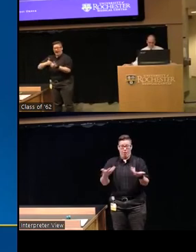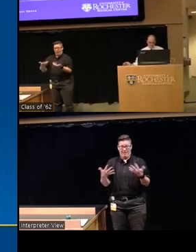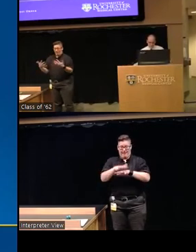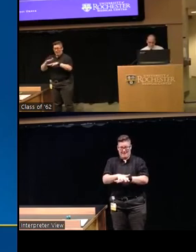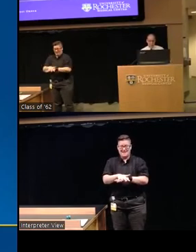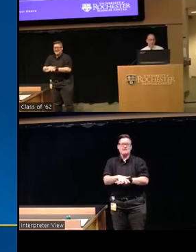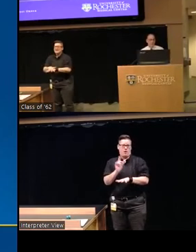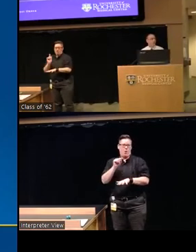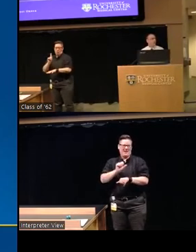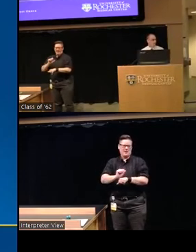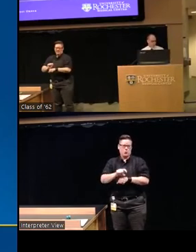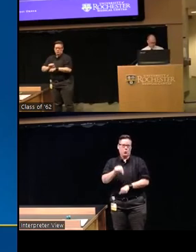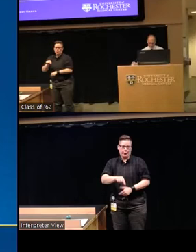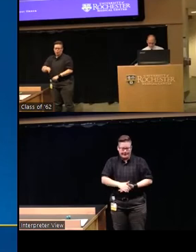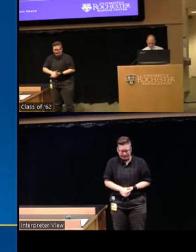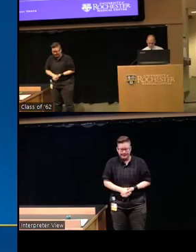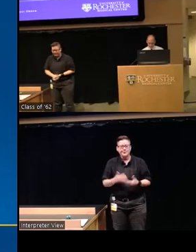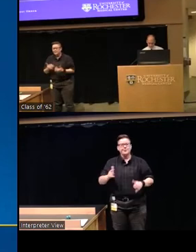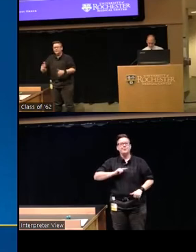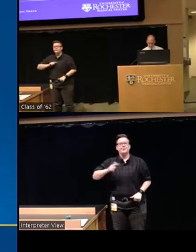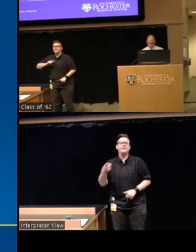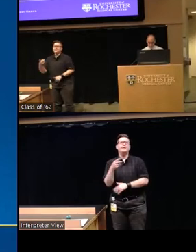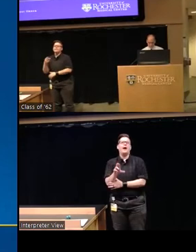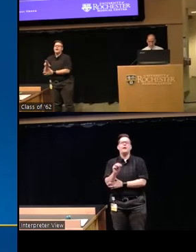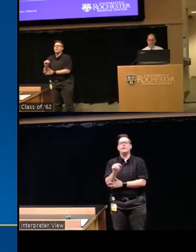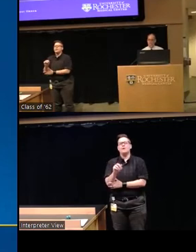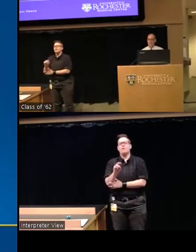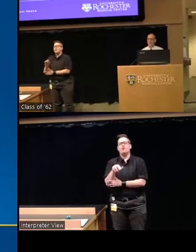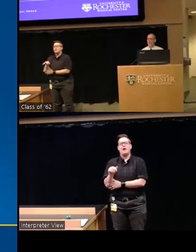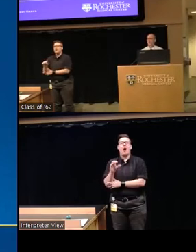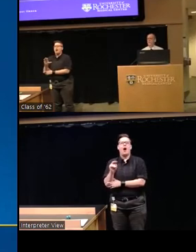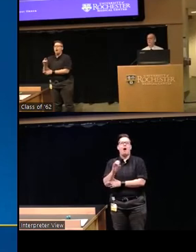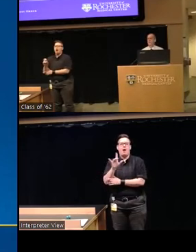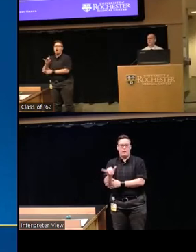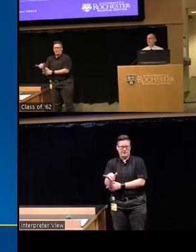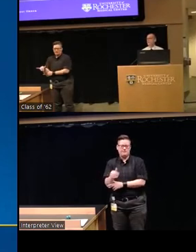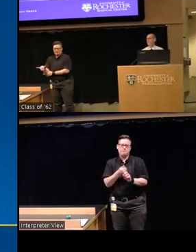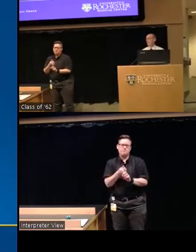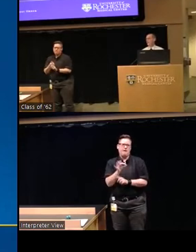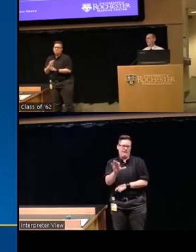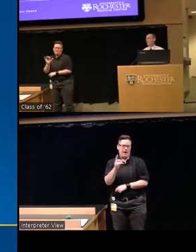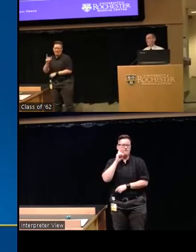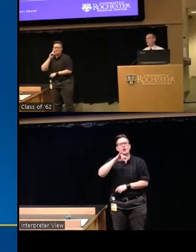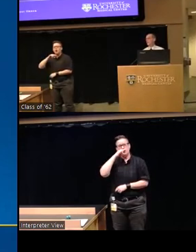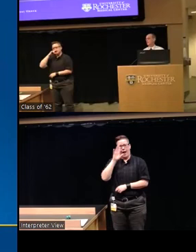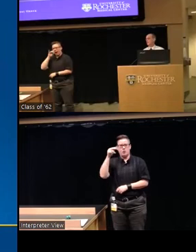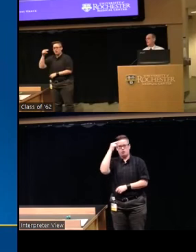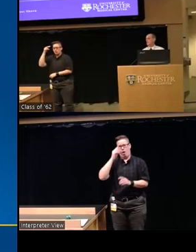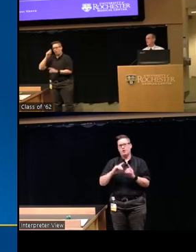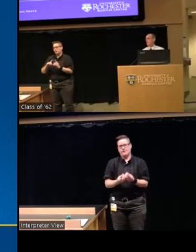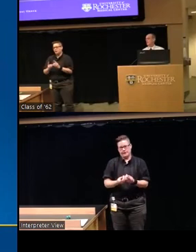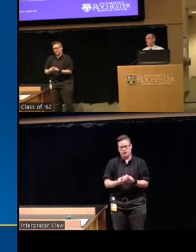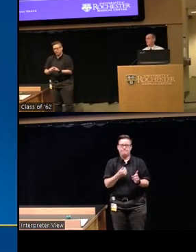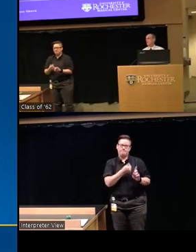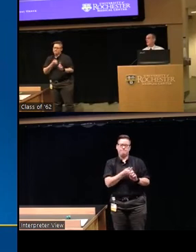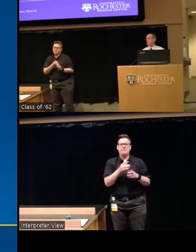neurology. And I will now turn it over to Dr. Marina Conley, as I mentioned, a faculty within our child neurology division, and